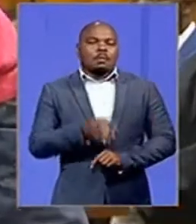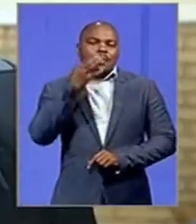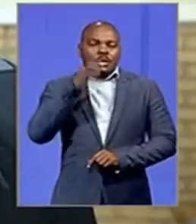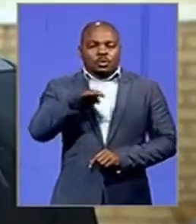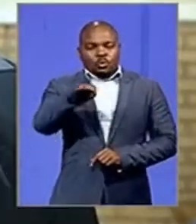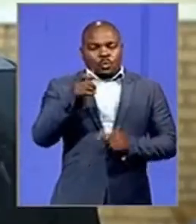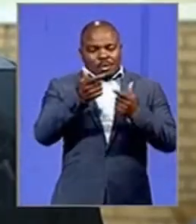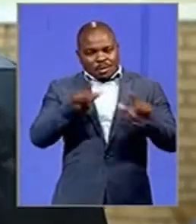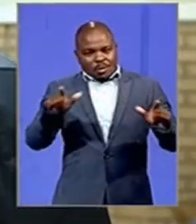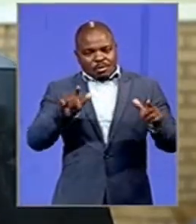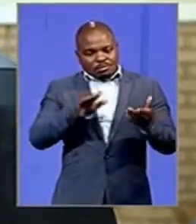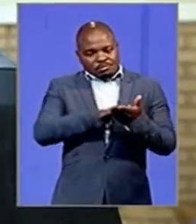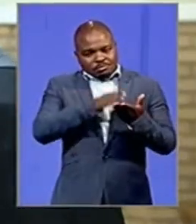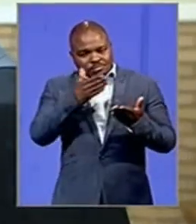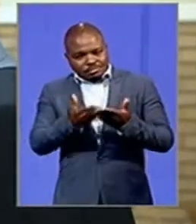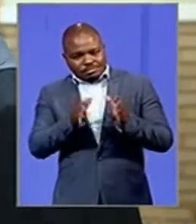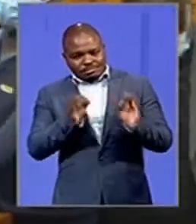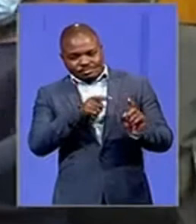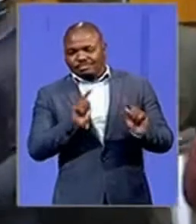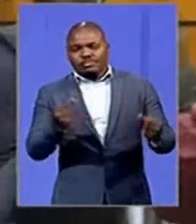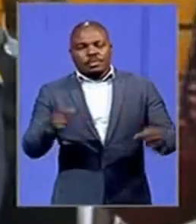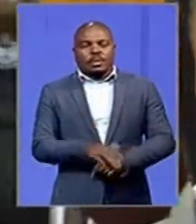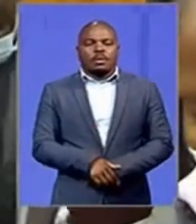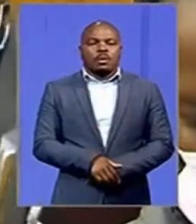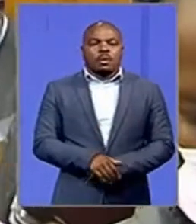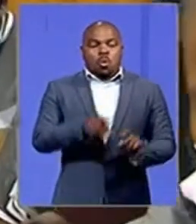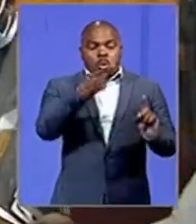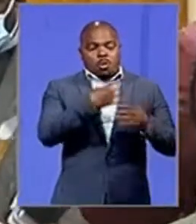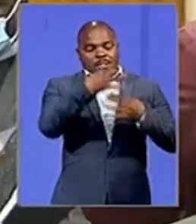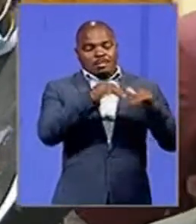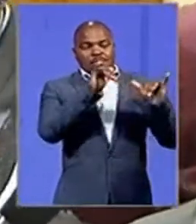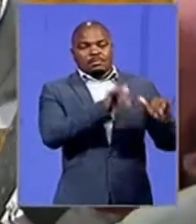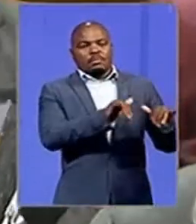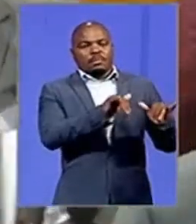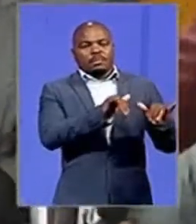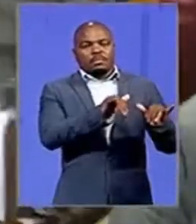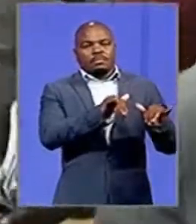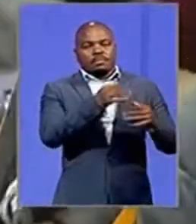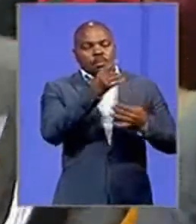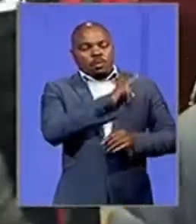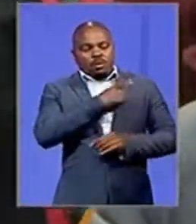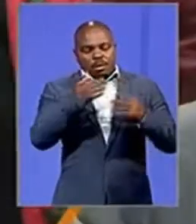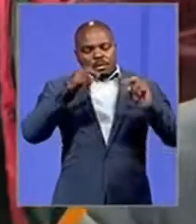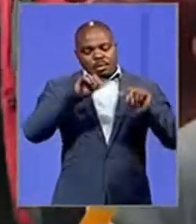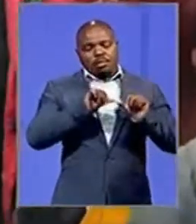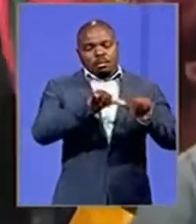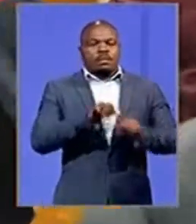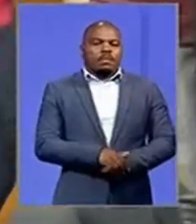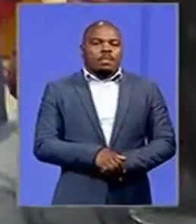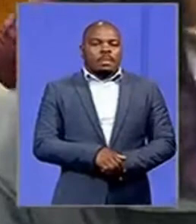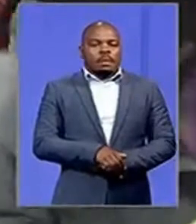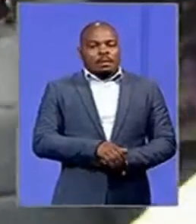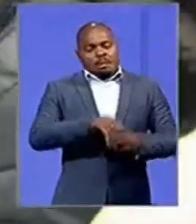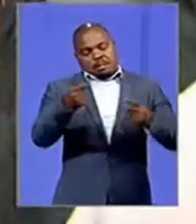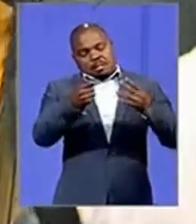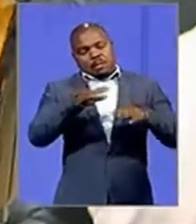seZulu le ka se tolokwe go ya ka mantšu a lona. Mchunu o tlo dula diseleng tša maphodisa ka ge dinyakišišo di tsene fase. A ka pharwa